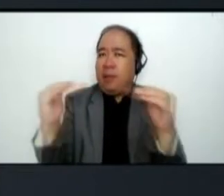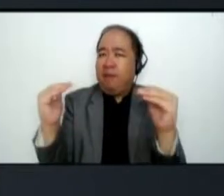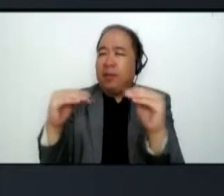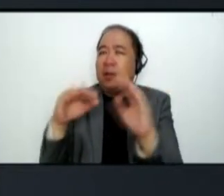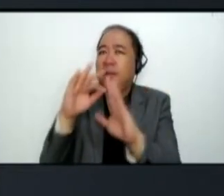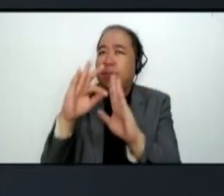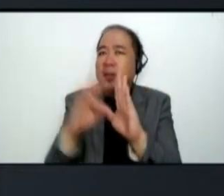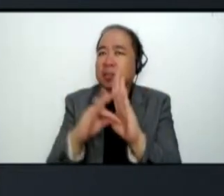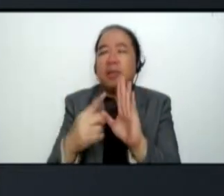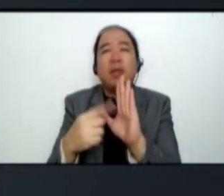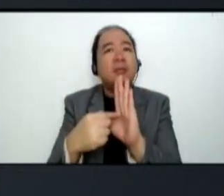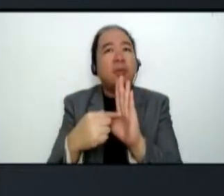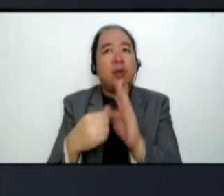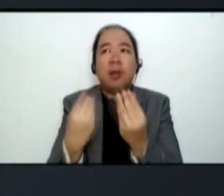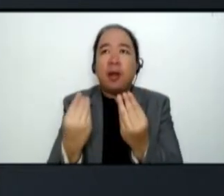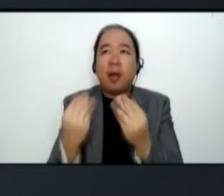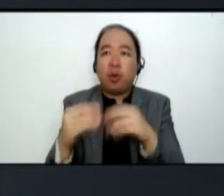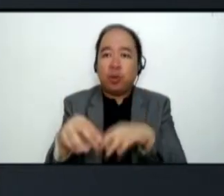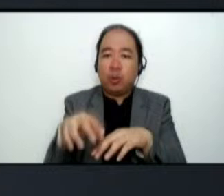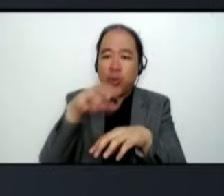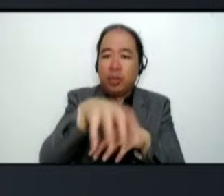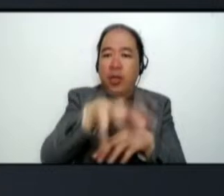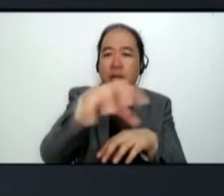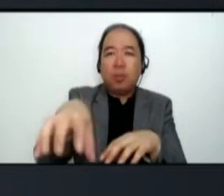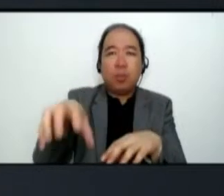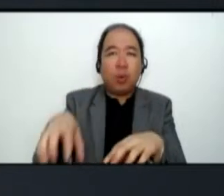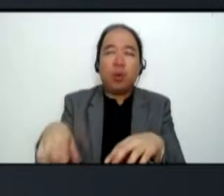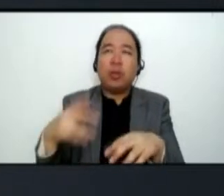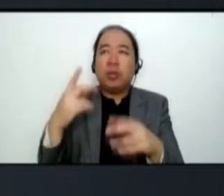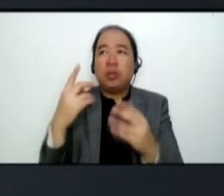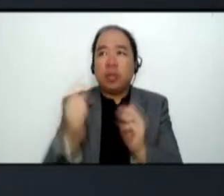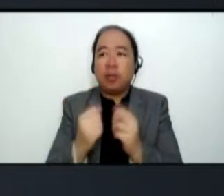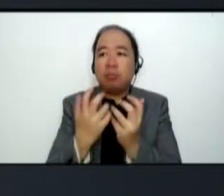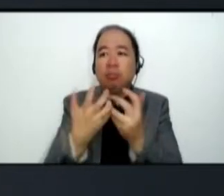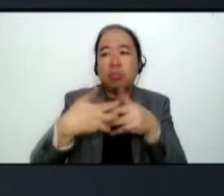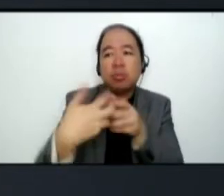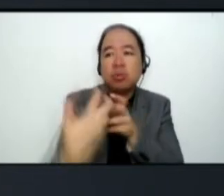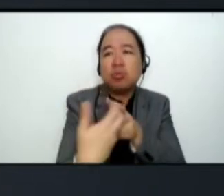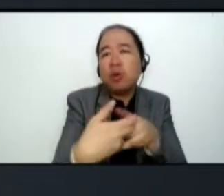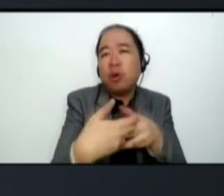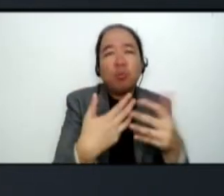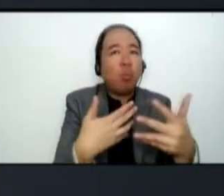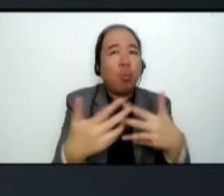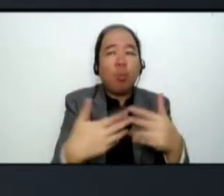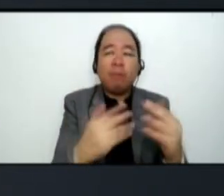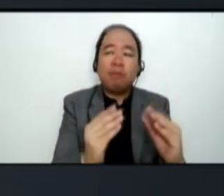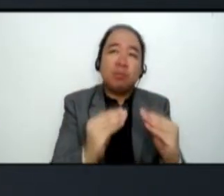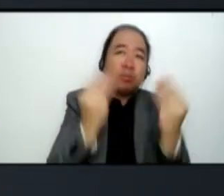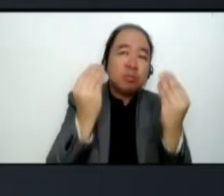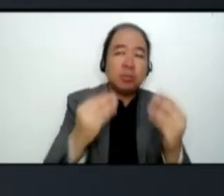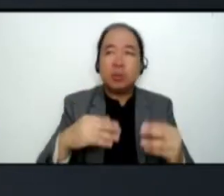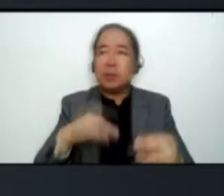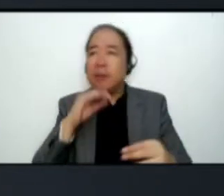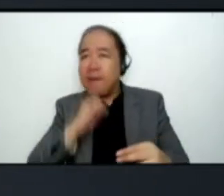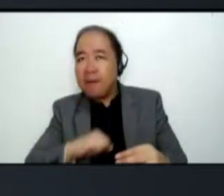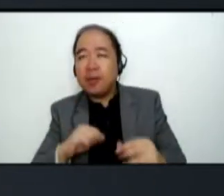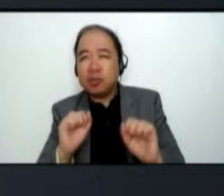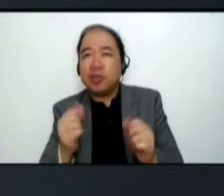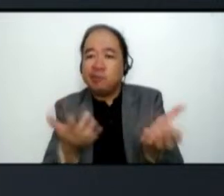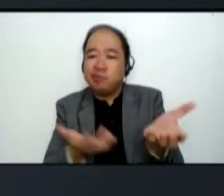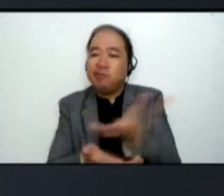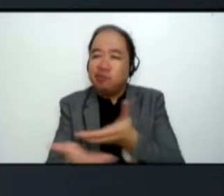neighborhood more multi-generational friendly. So this is very important because, as I shared